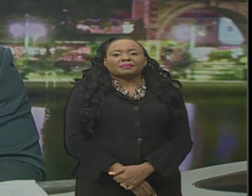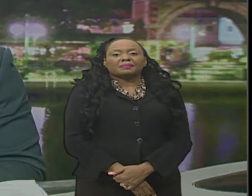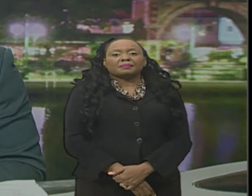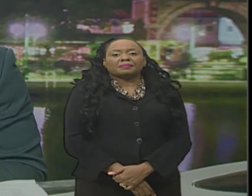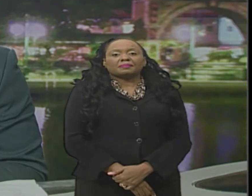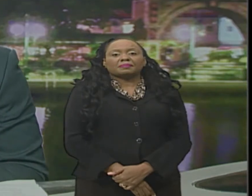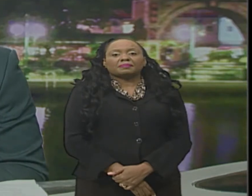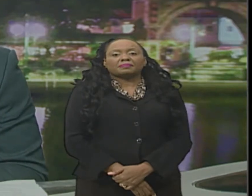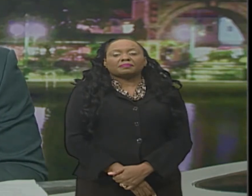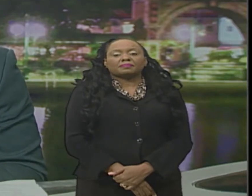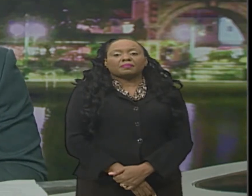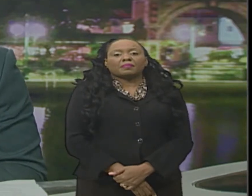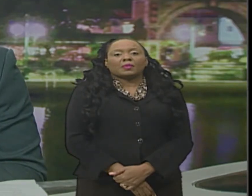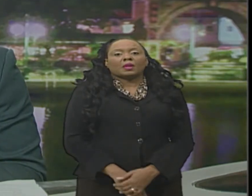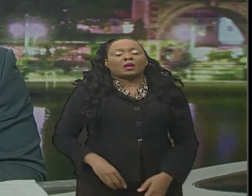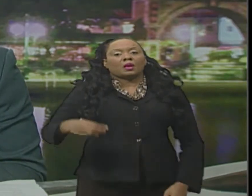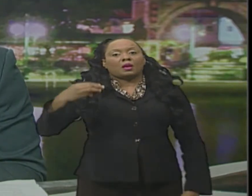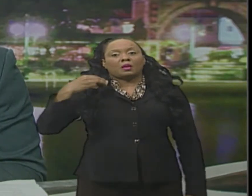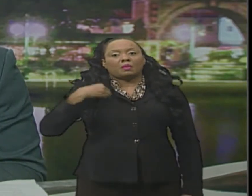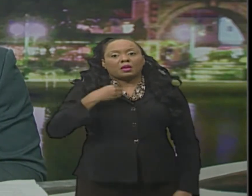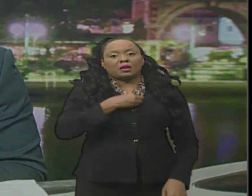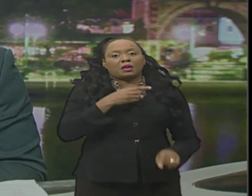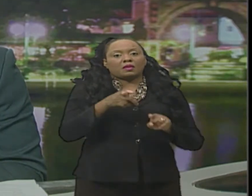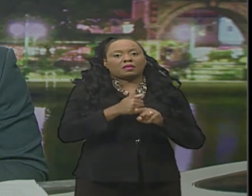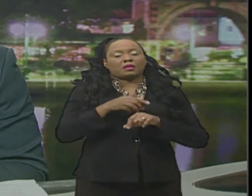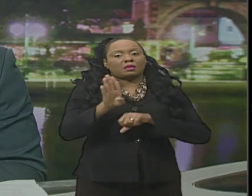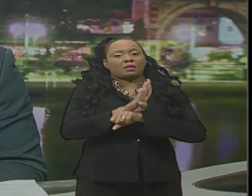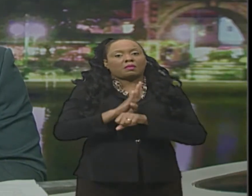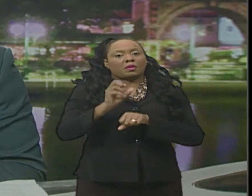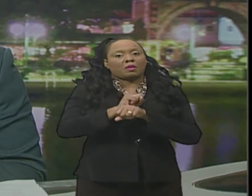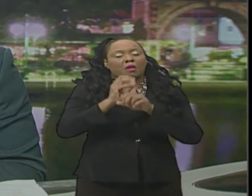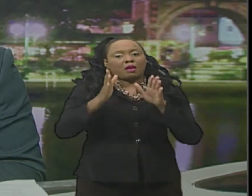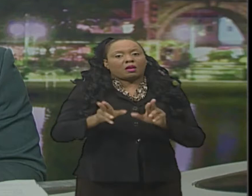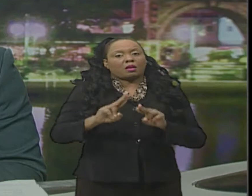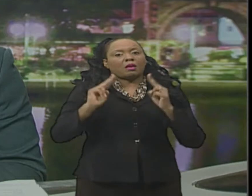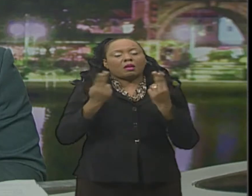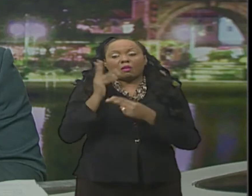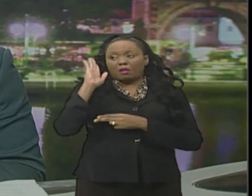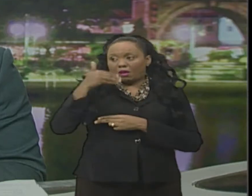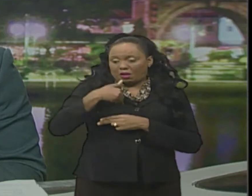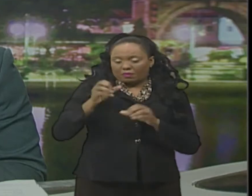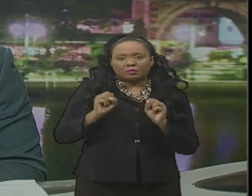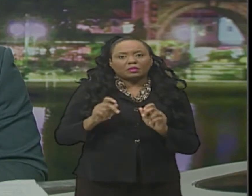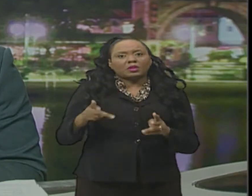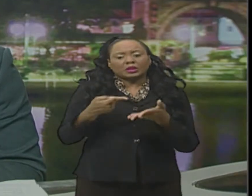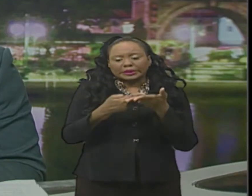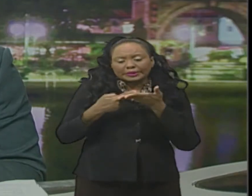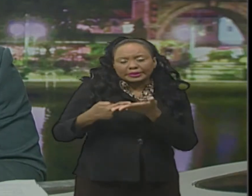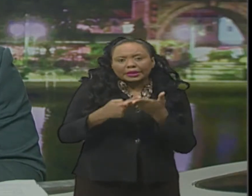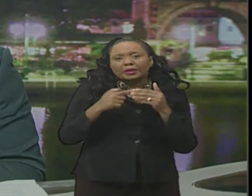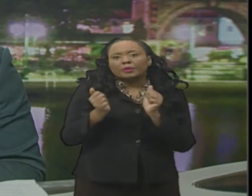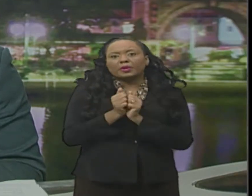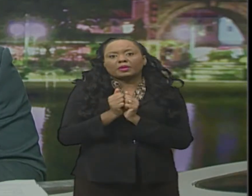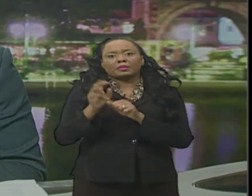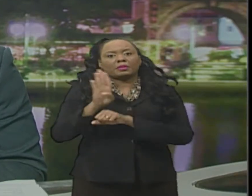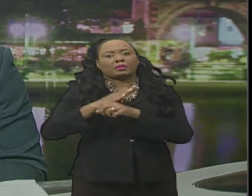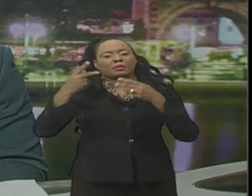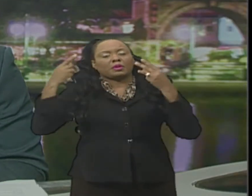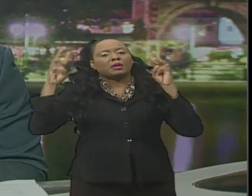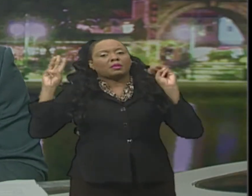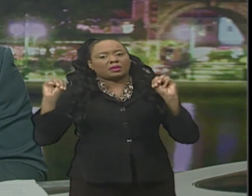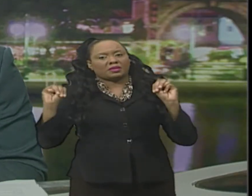Members of one of the country's largest workers' unions will get a chance to engage Prime Minister Mia Motley on several key